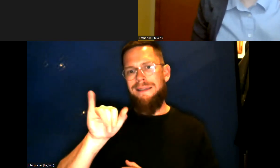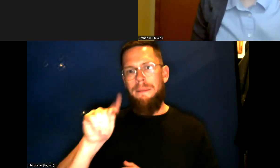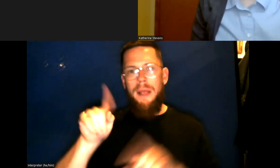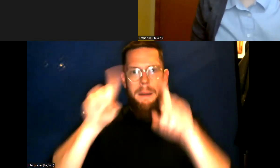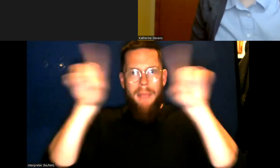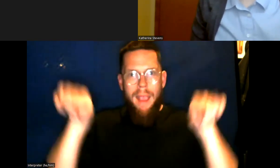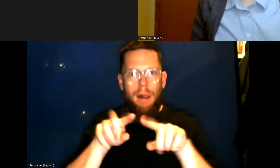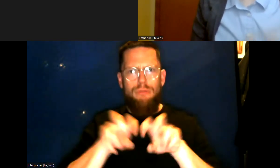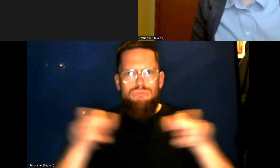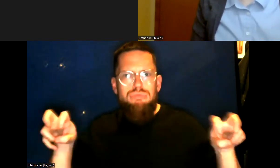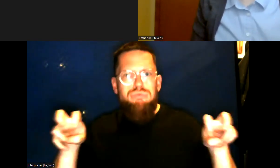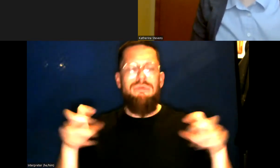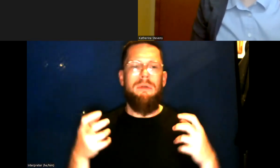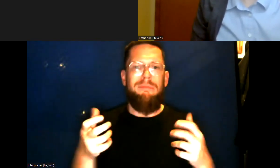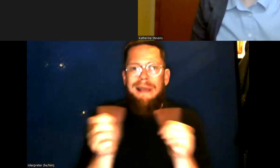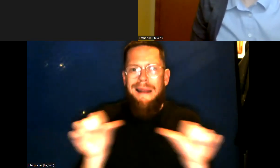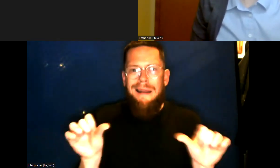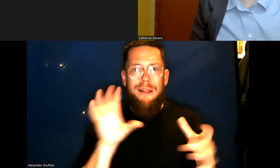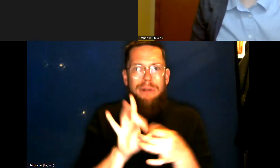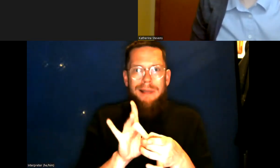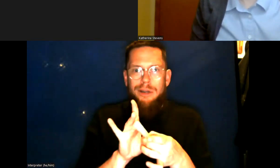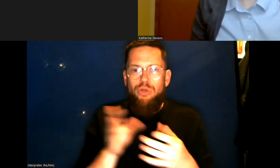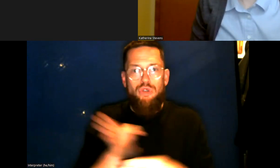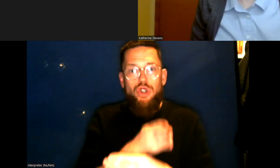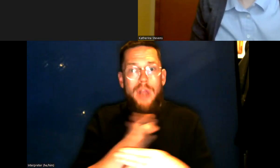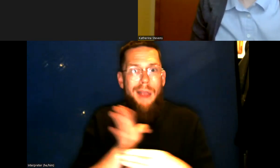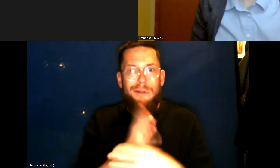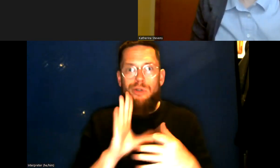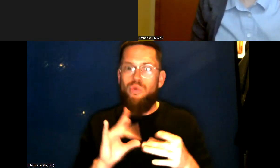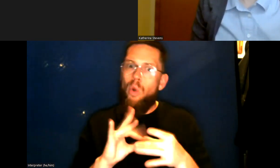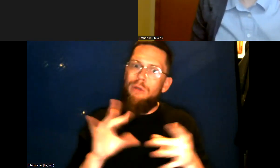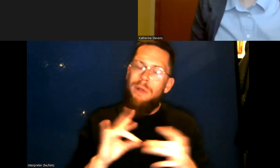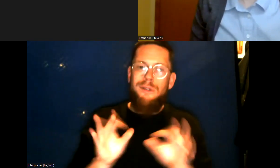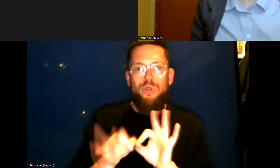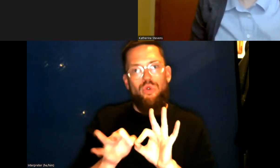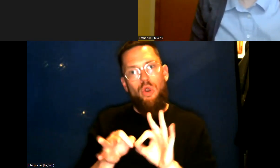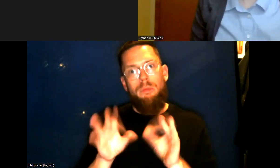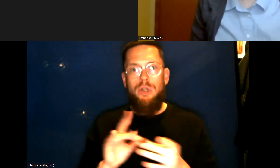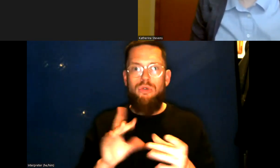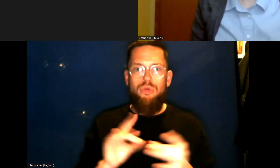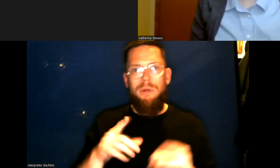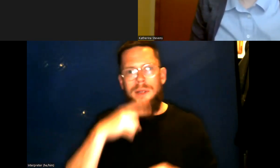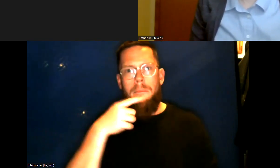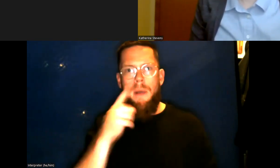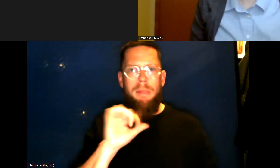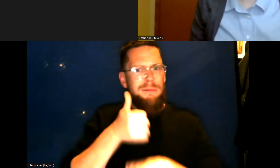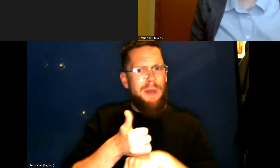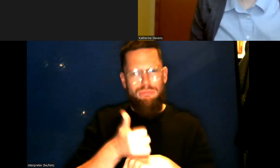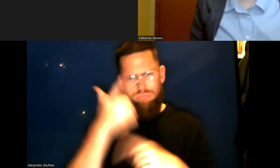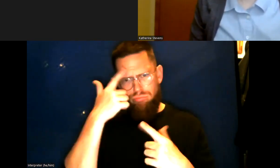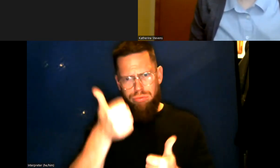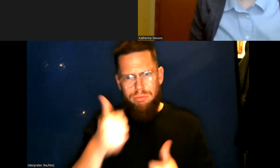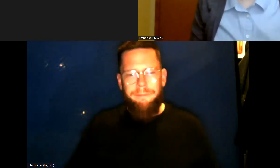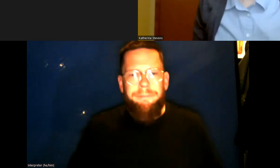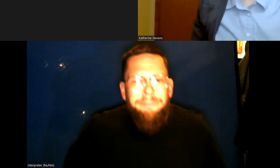to sharing and interpreting the stories in a public setting. Mm-hmm.